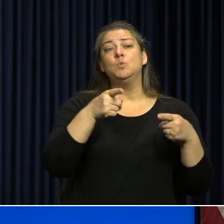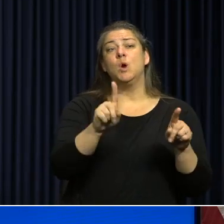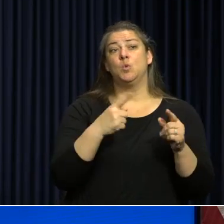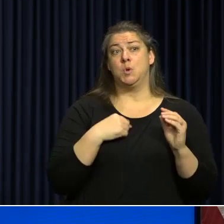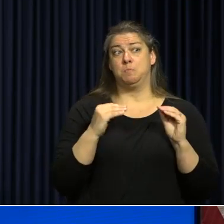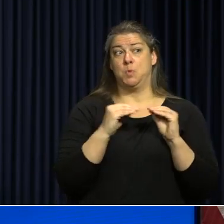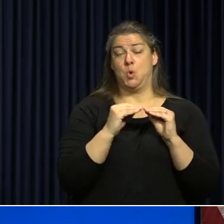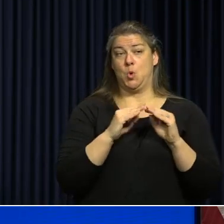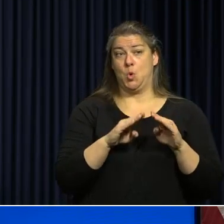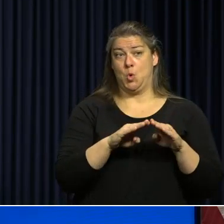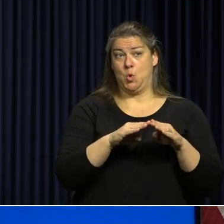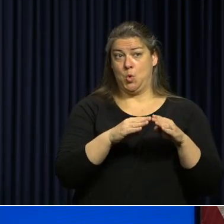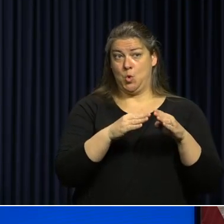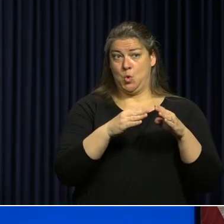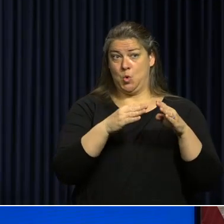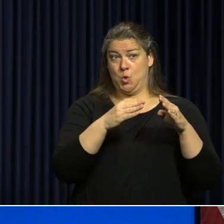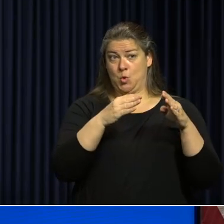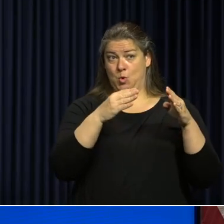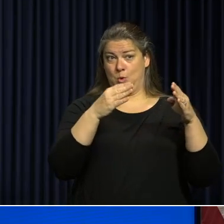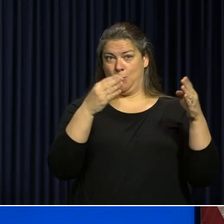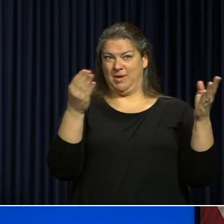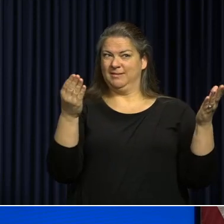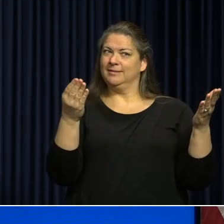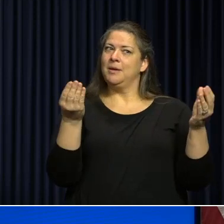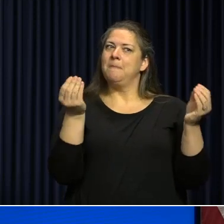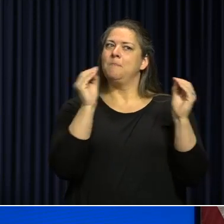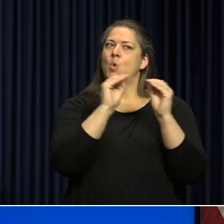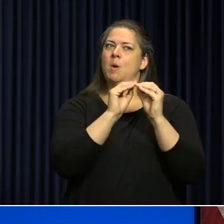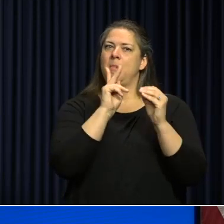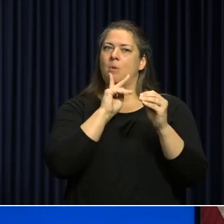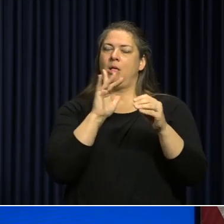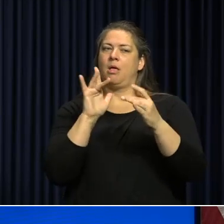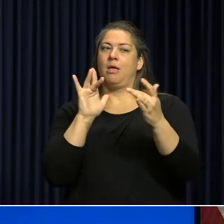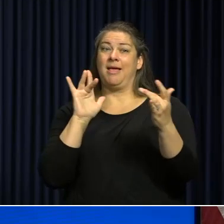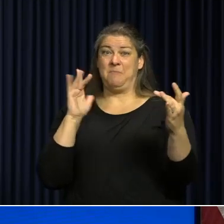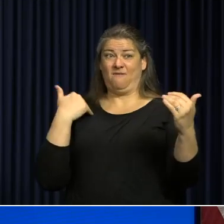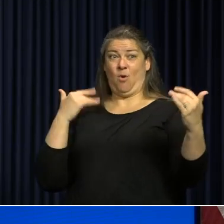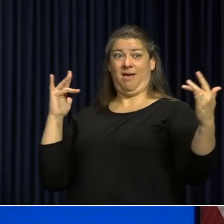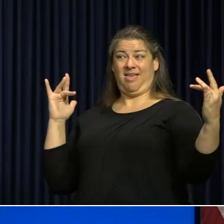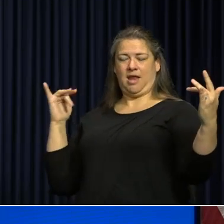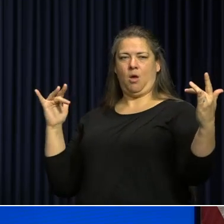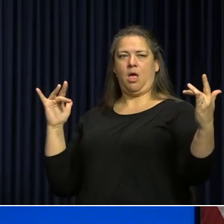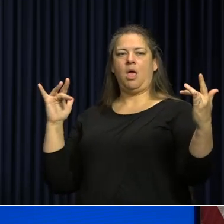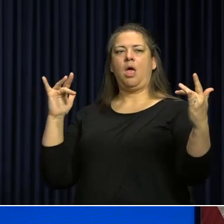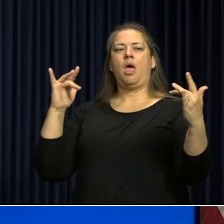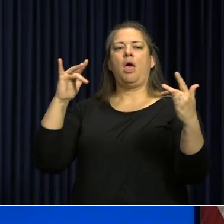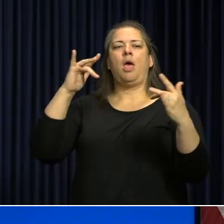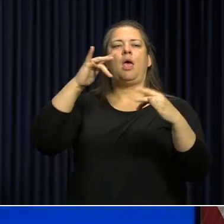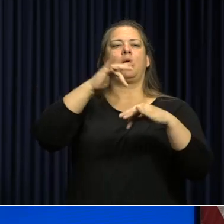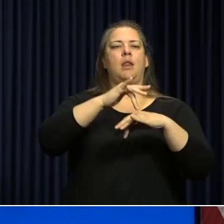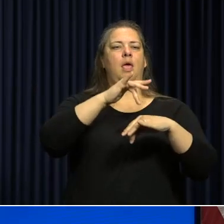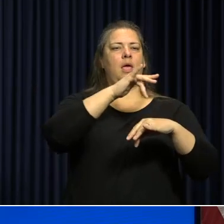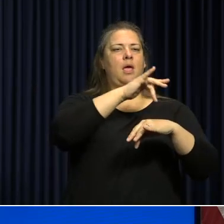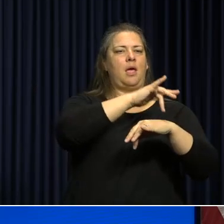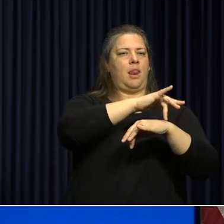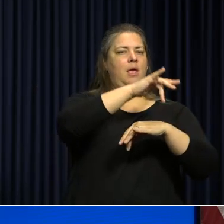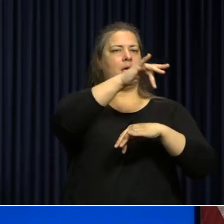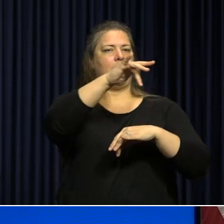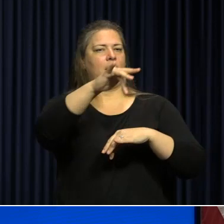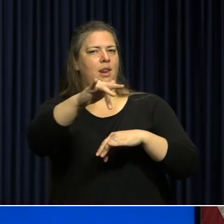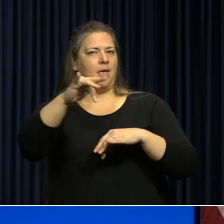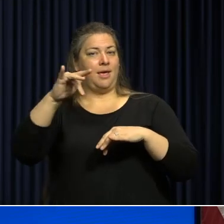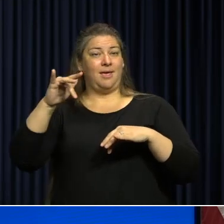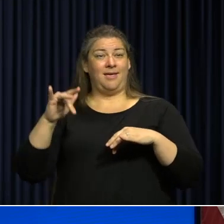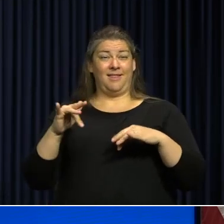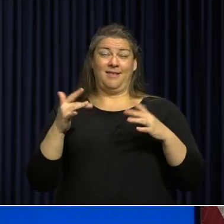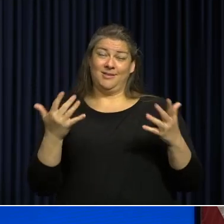more and reopen more, it increases the number of contacts that people are going to have. And so the requirements and the